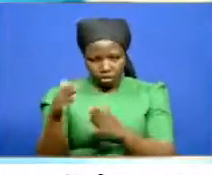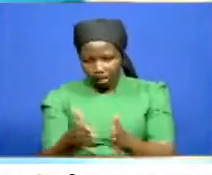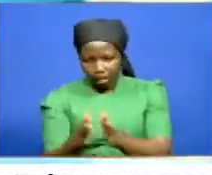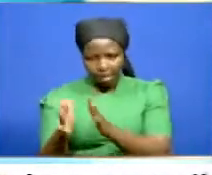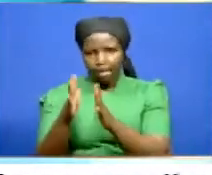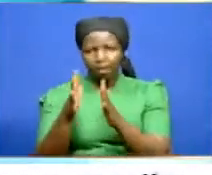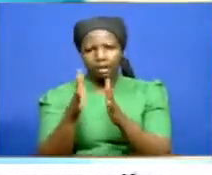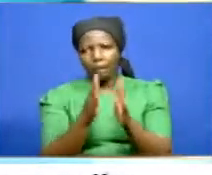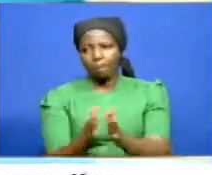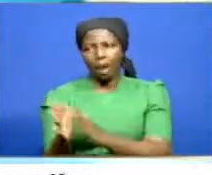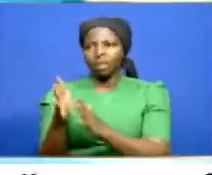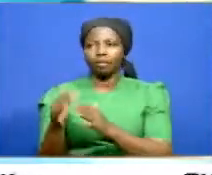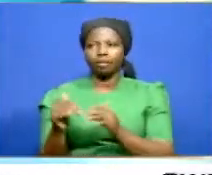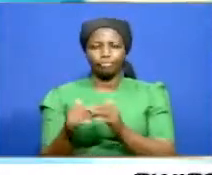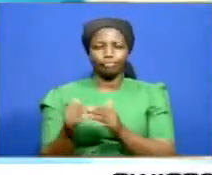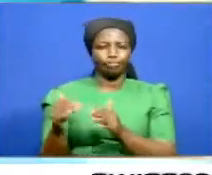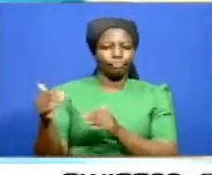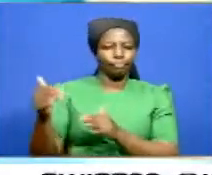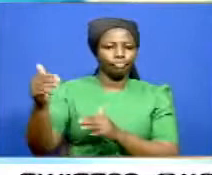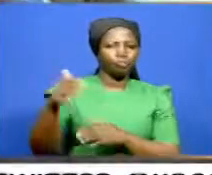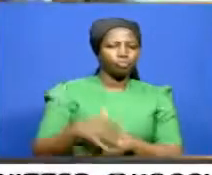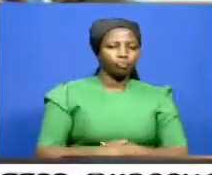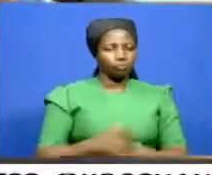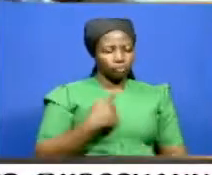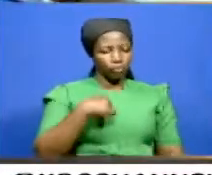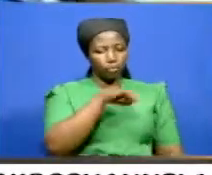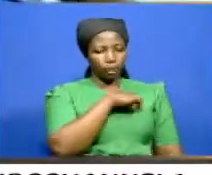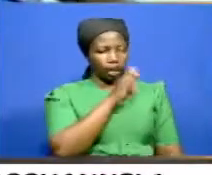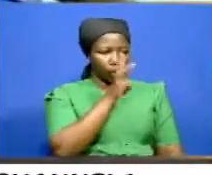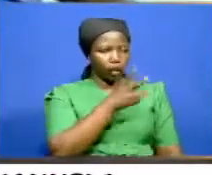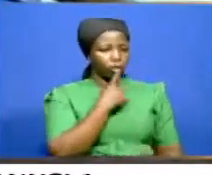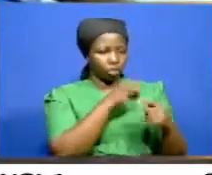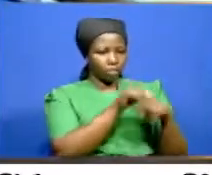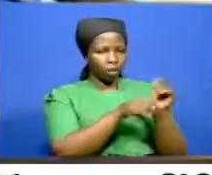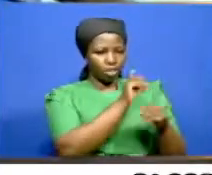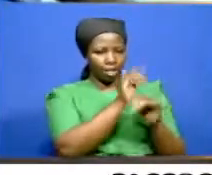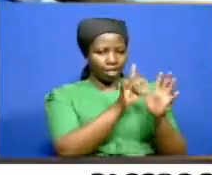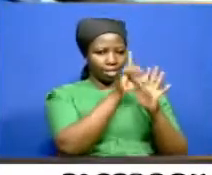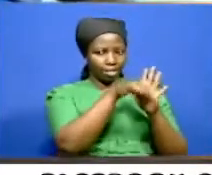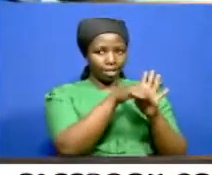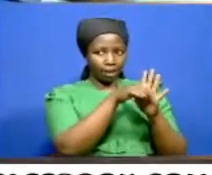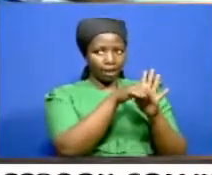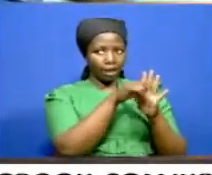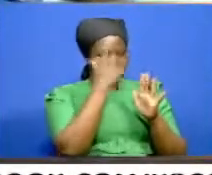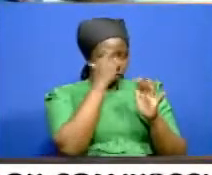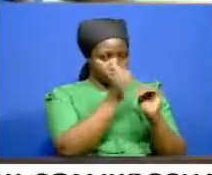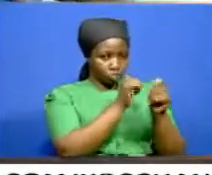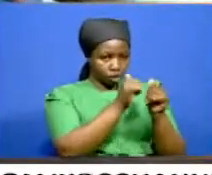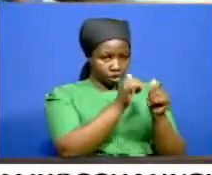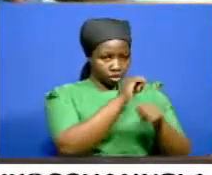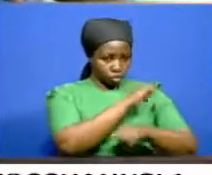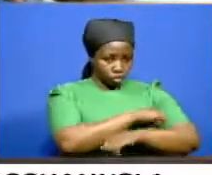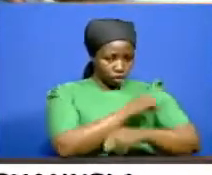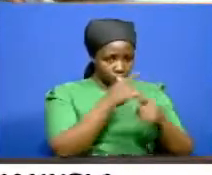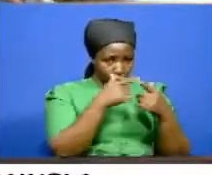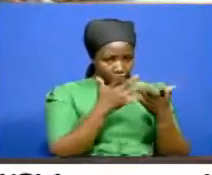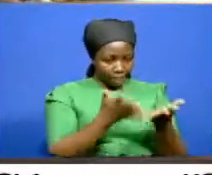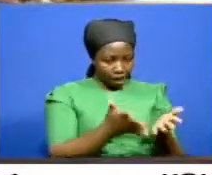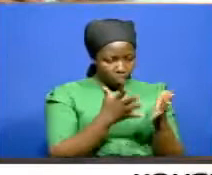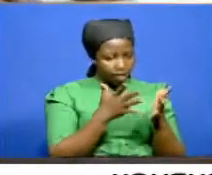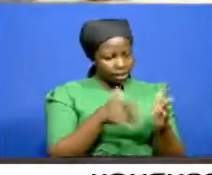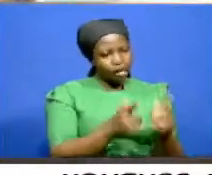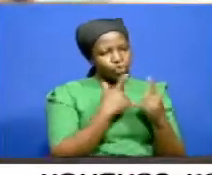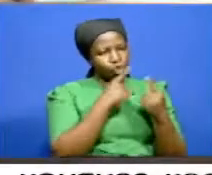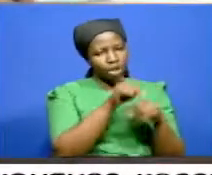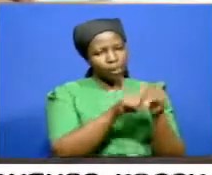Okay. Yeah. We're going to be getting back to that later on, of course, Afro Sports Academy, but let's get into maybe some of the other